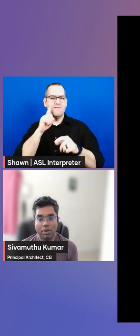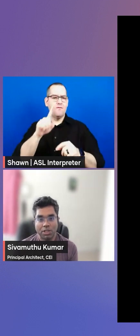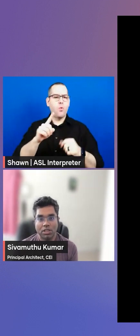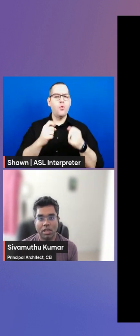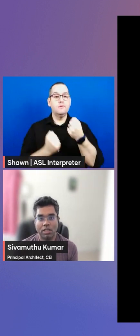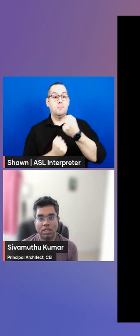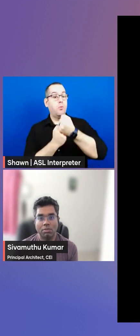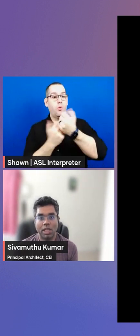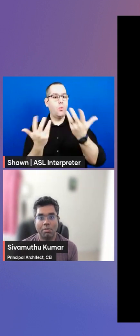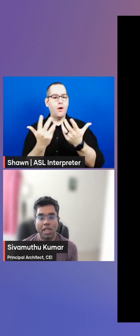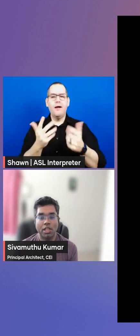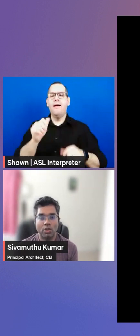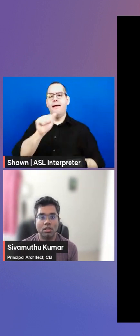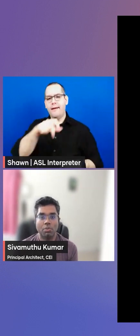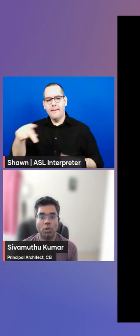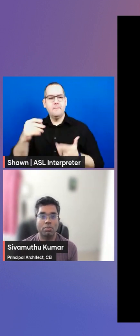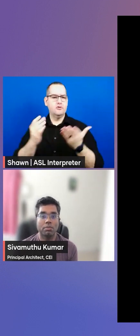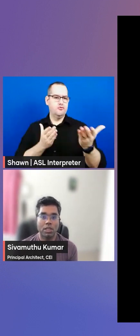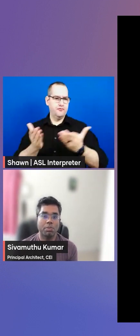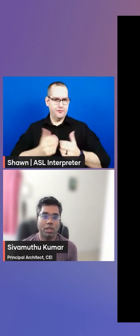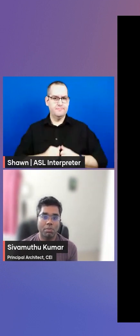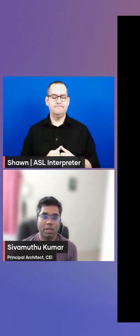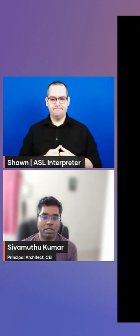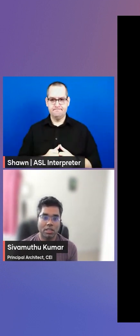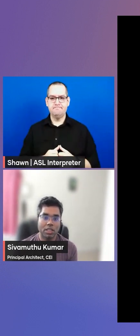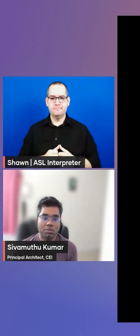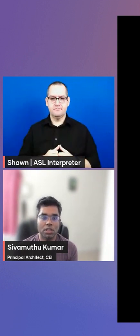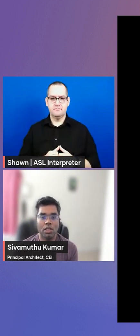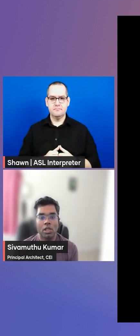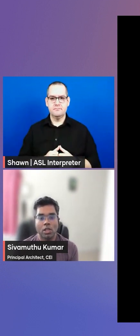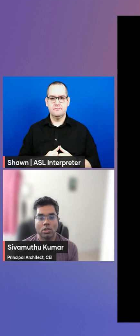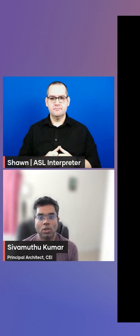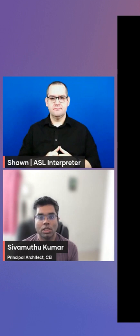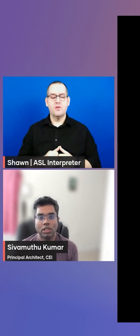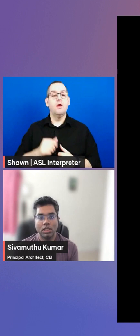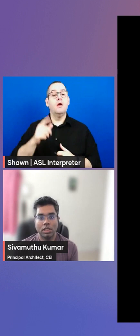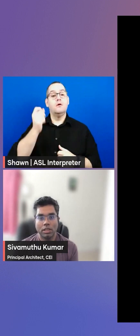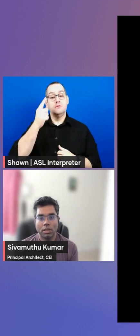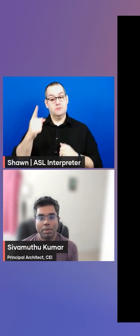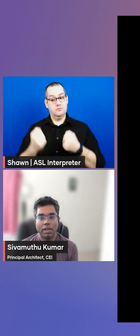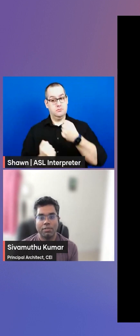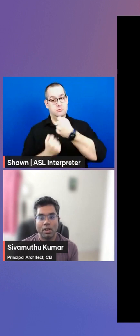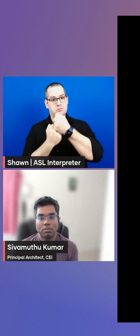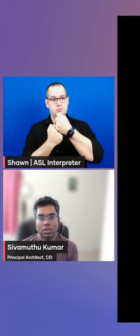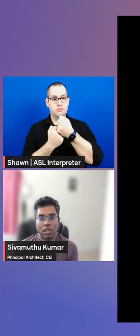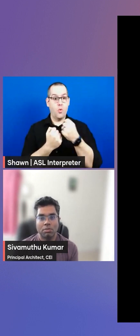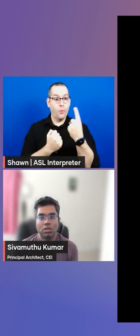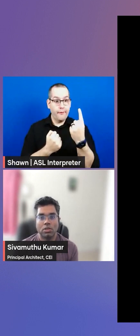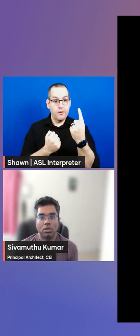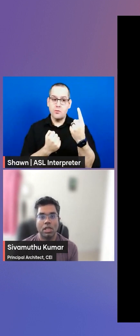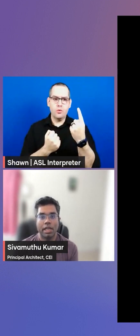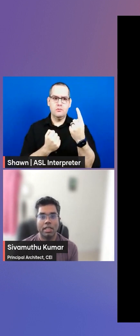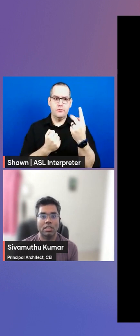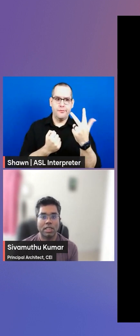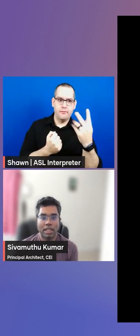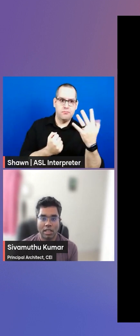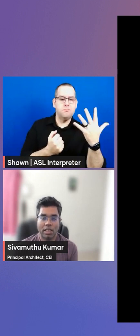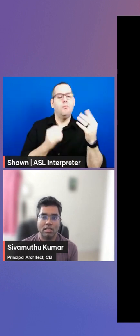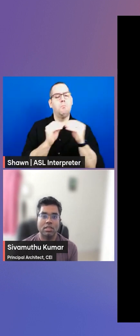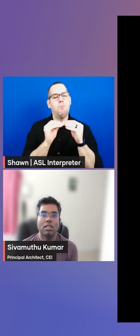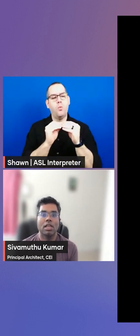thing, the platform engineering team, they may need to support multiple application teams. So the platform teams should